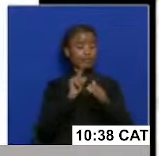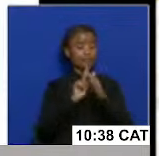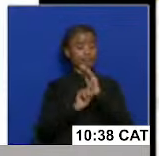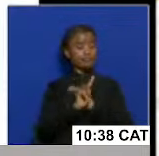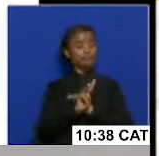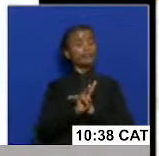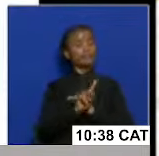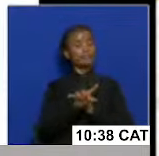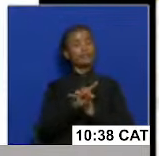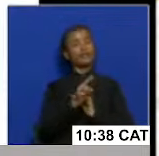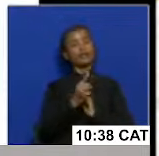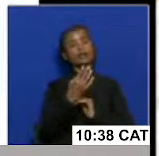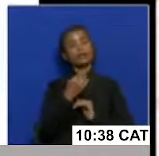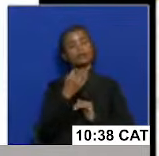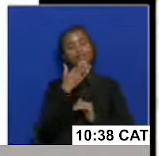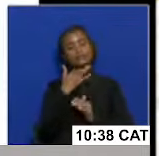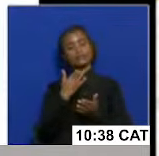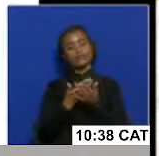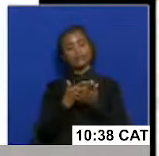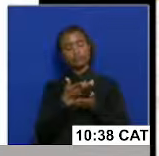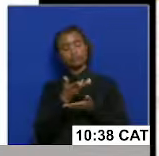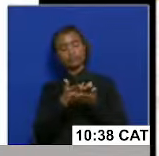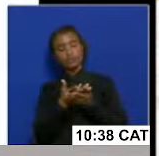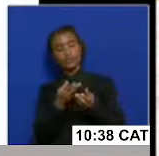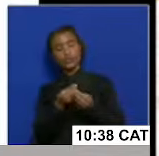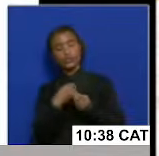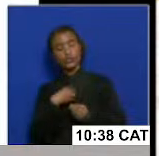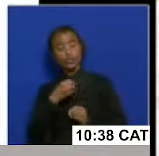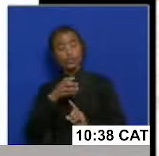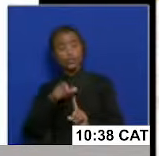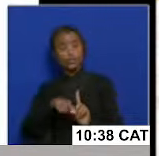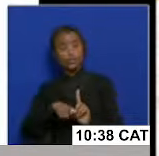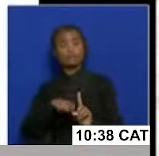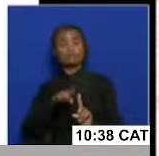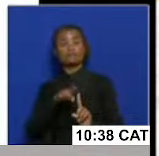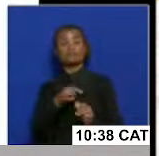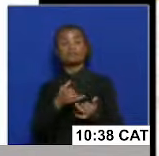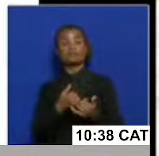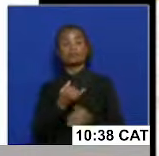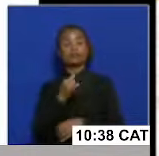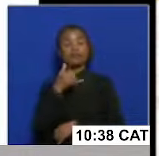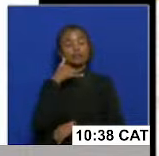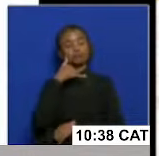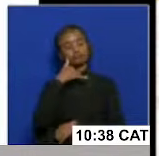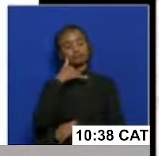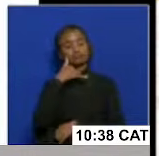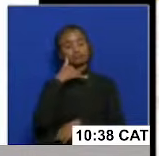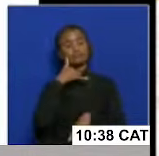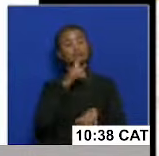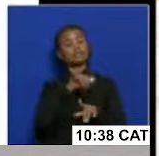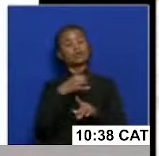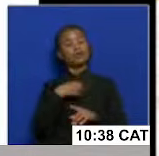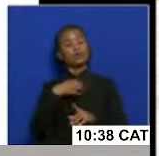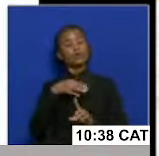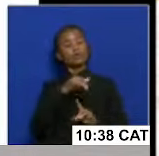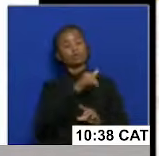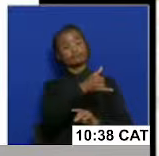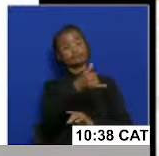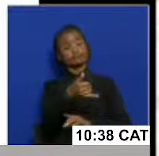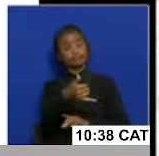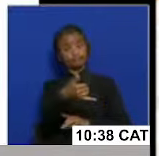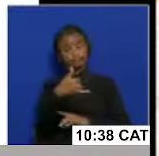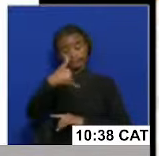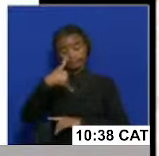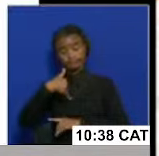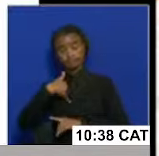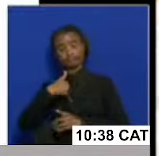was still on the line, Officer Stolz gave her phone to the owner of the stones. I then spoke to the owner, and